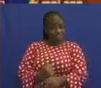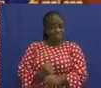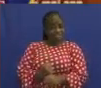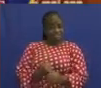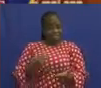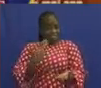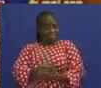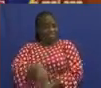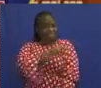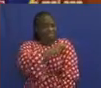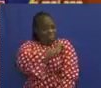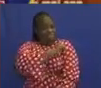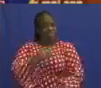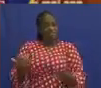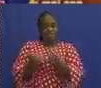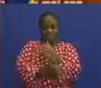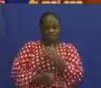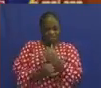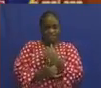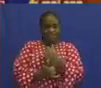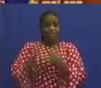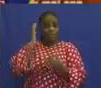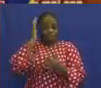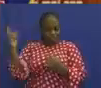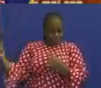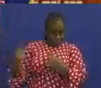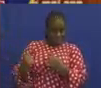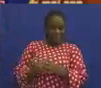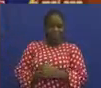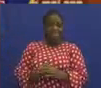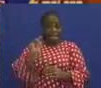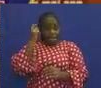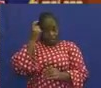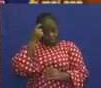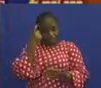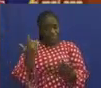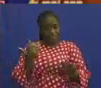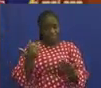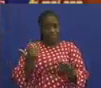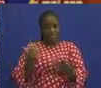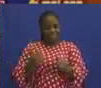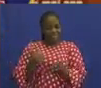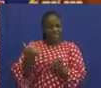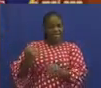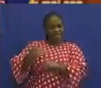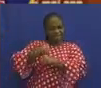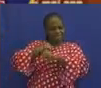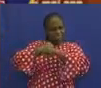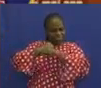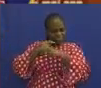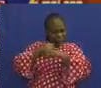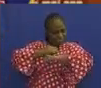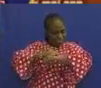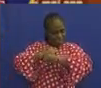availability of vaccines for our country will ramp up. Government is therefore standing by its